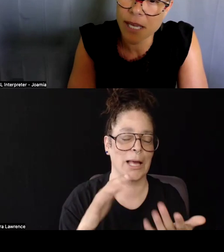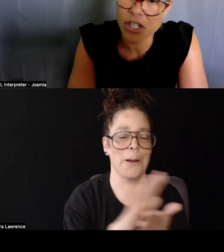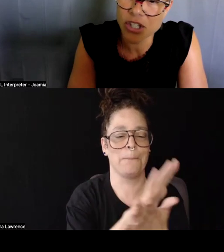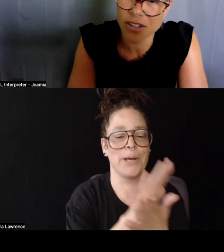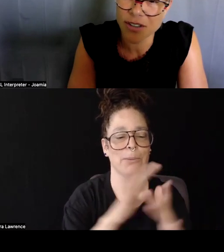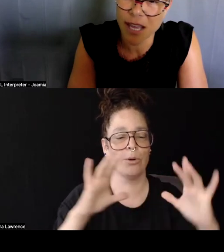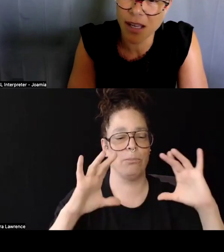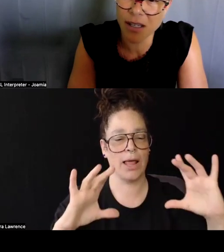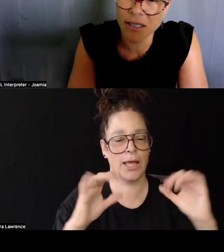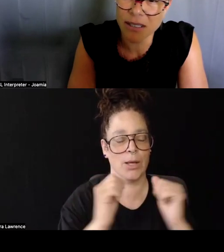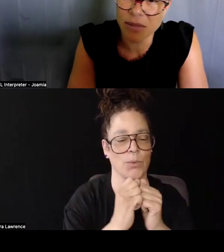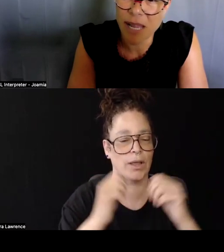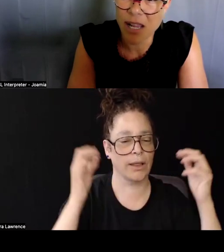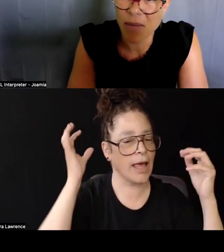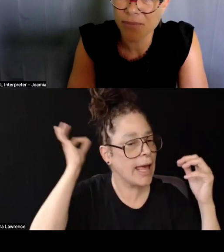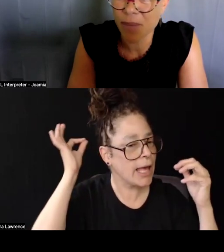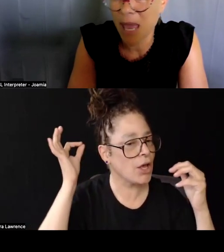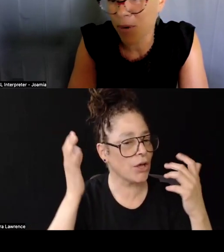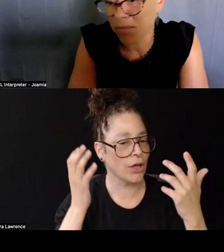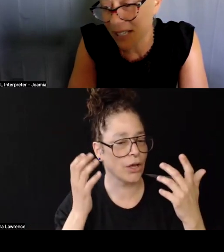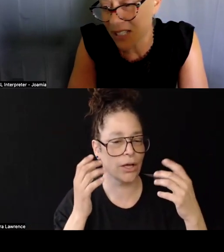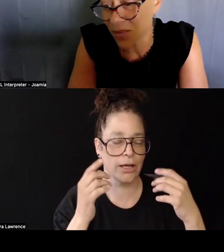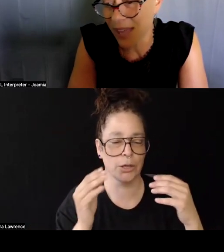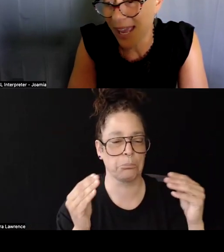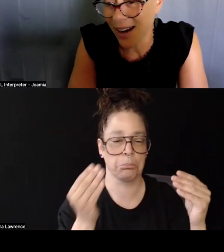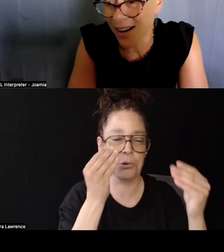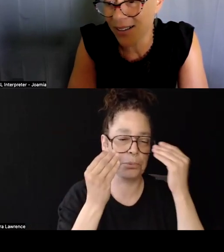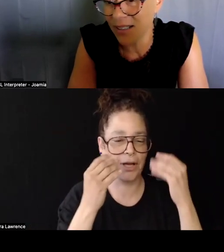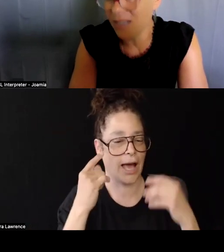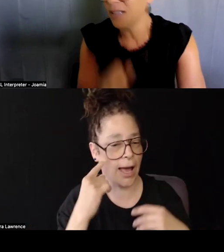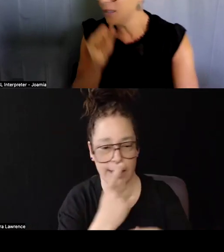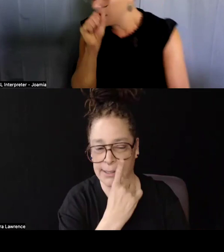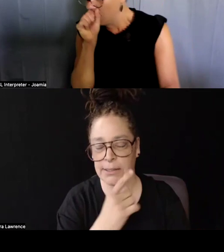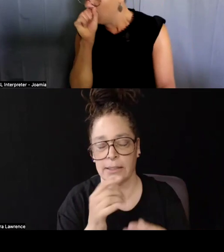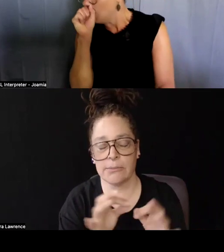Also, making sure that they make the paper plates with the hair.